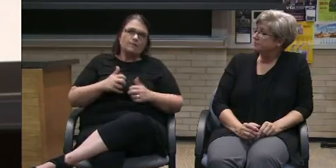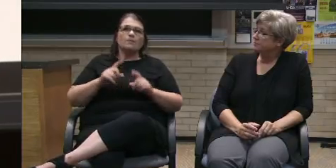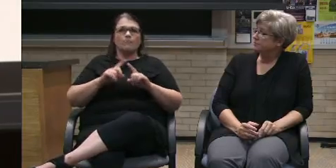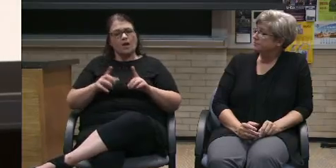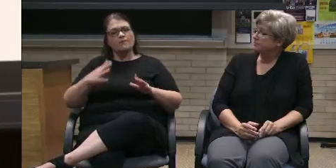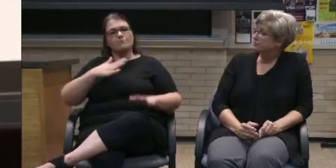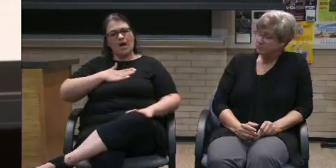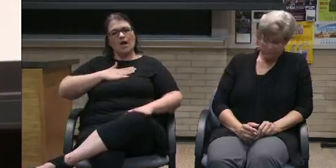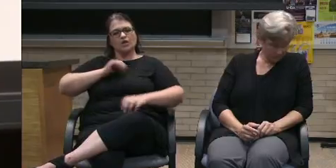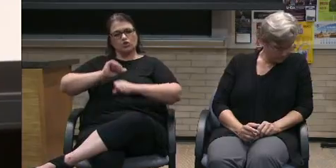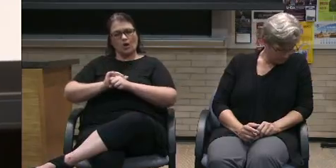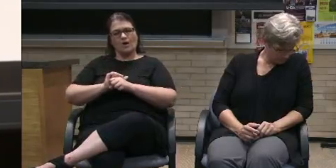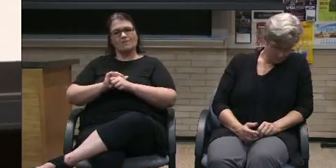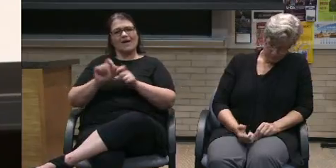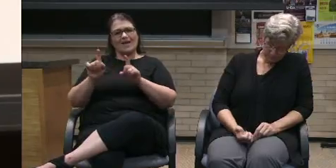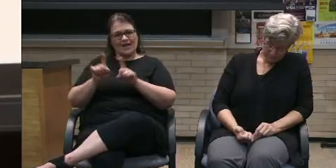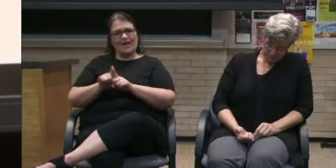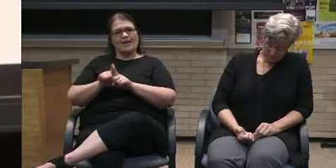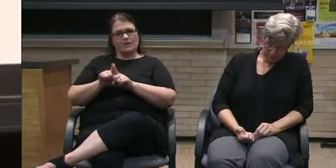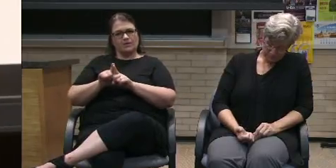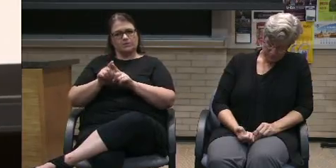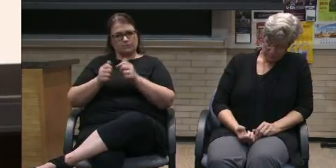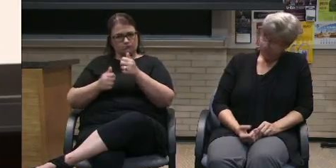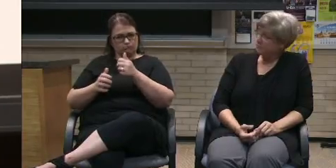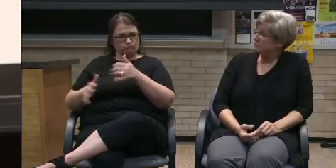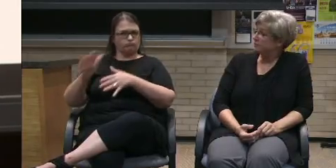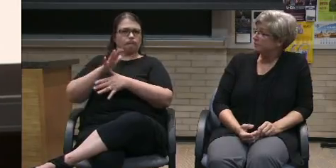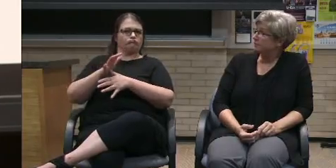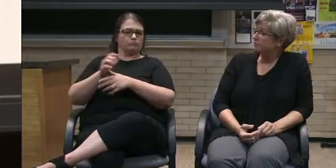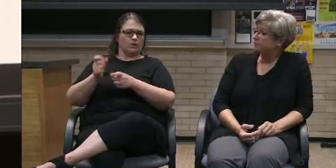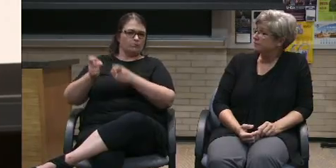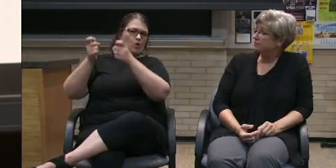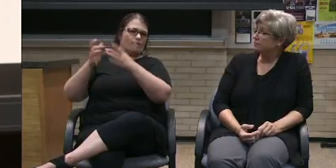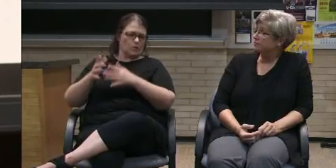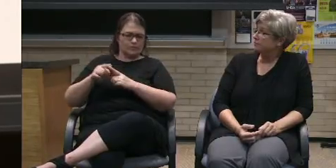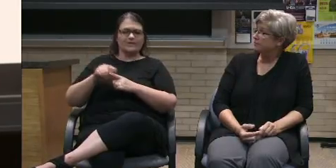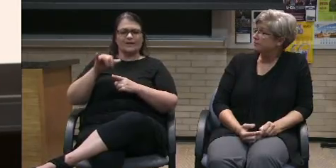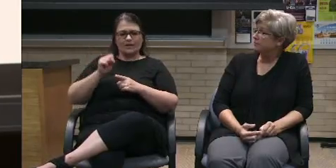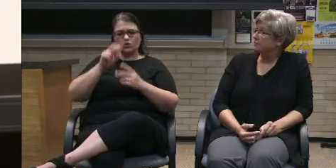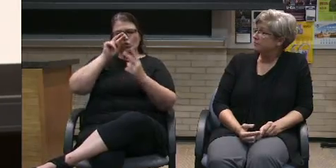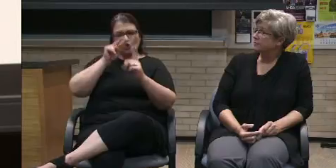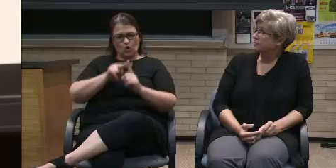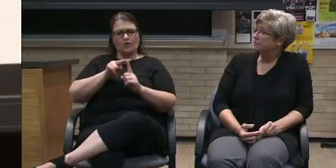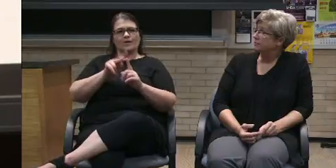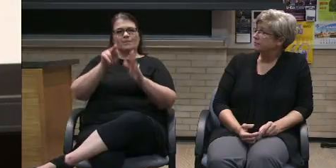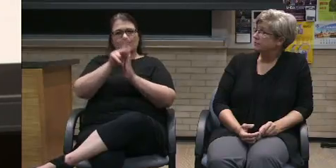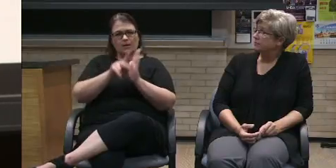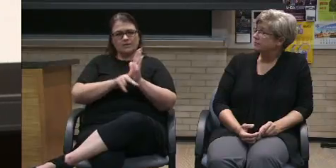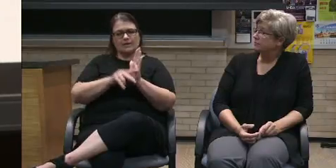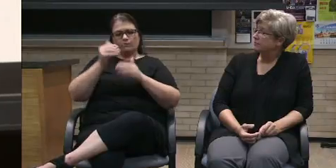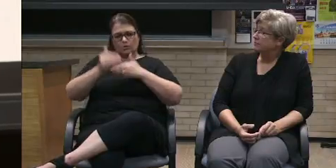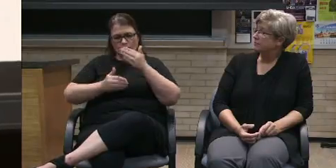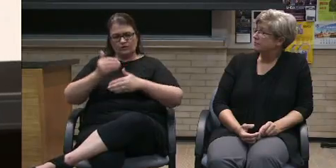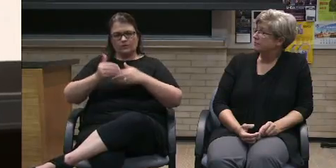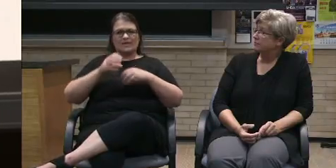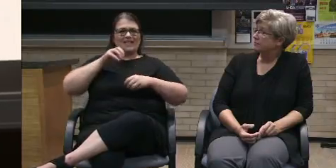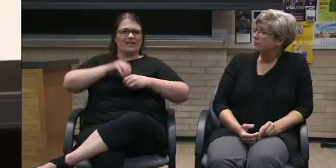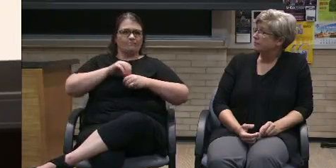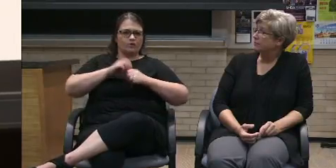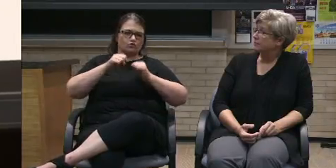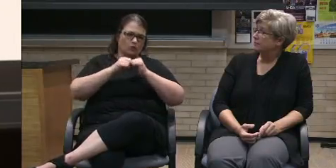my job as a provost is often to be thinking about policies and procedures and infrastructure to provide for